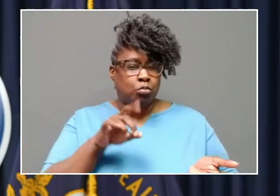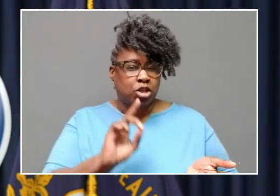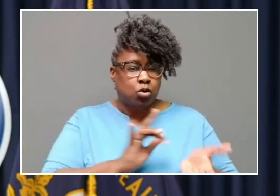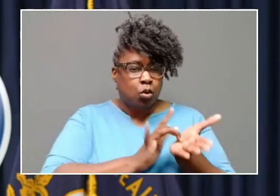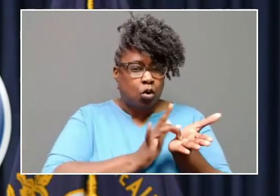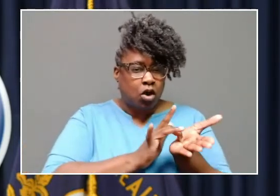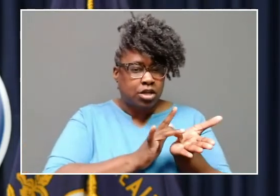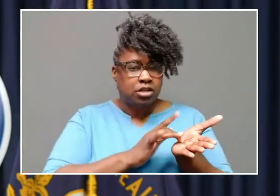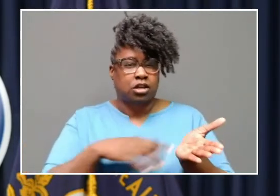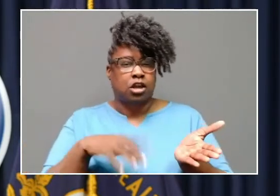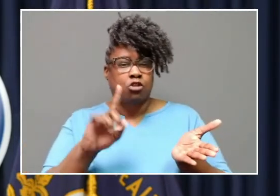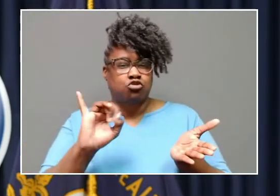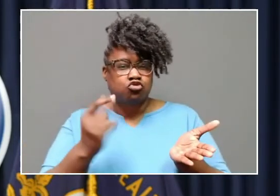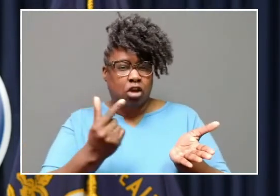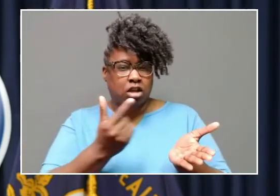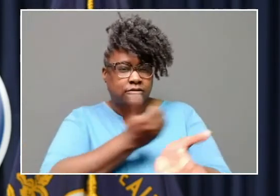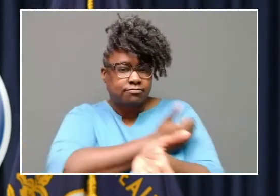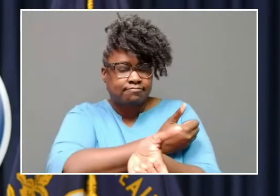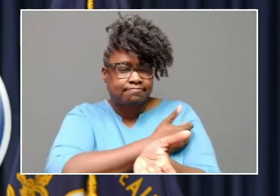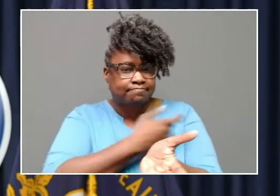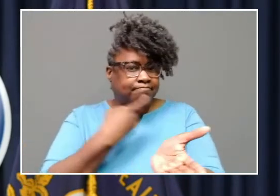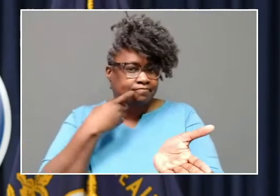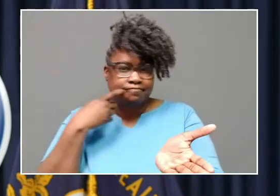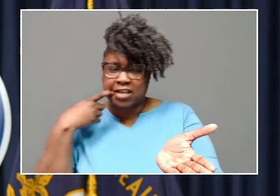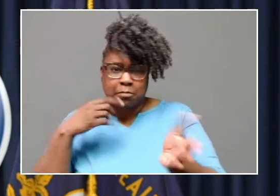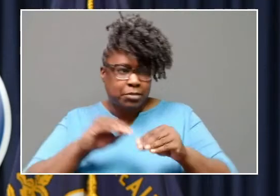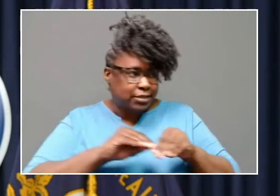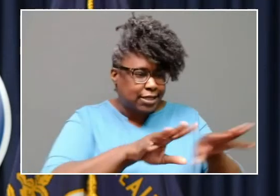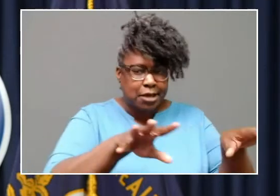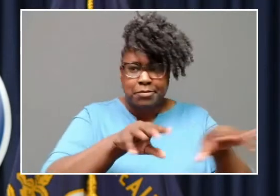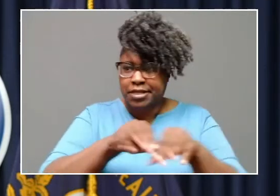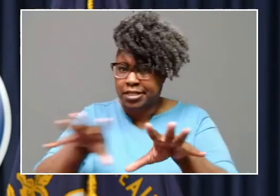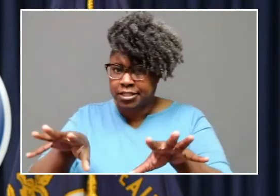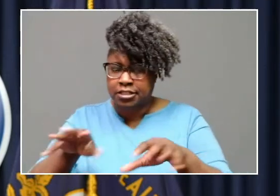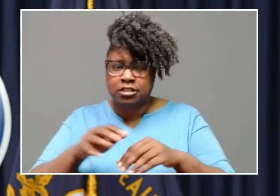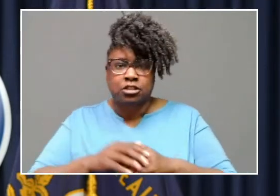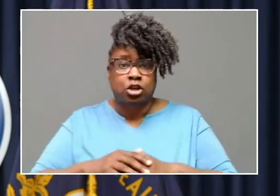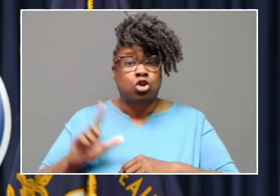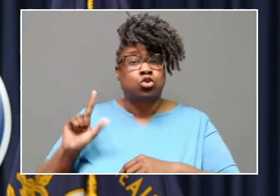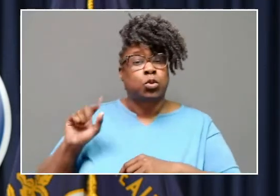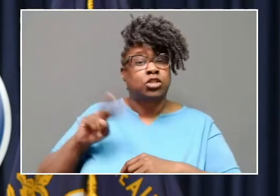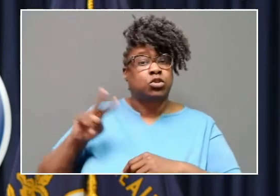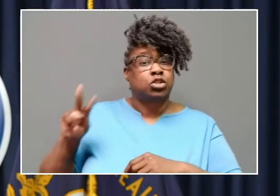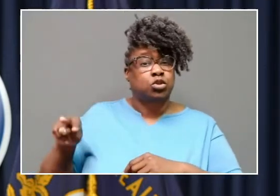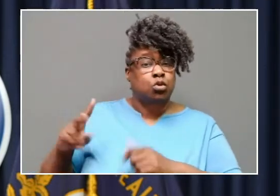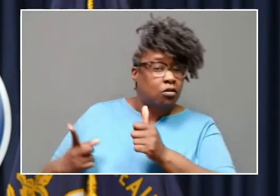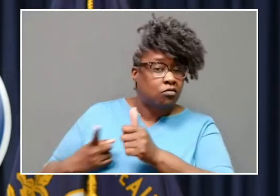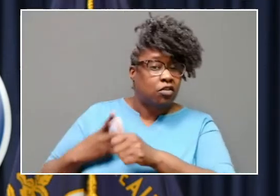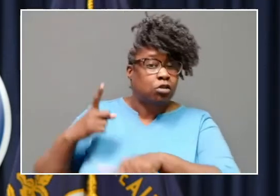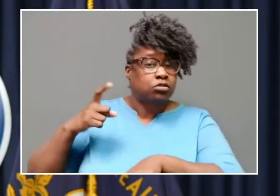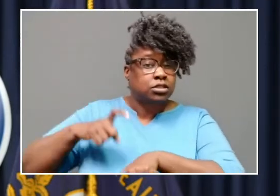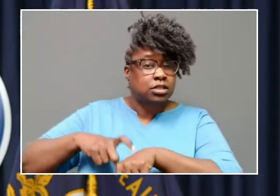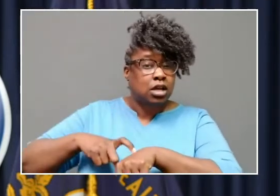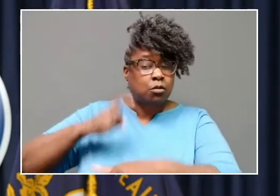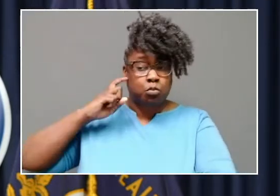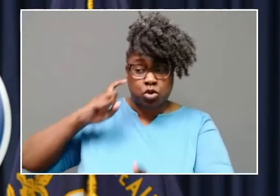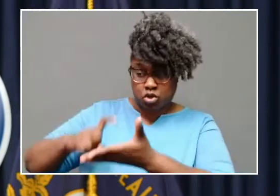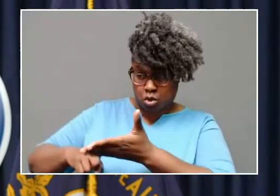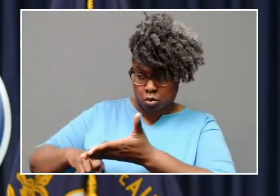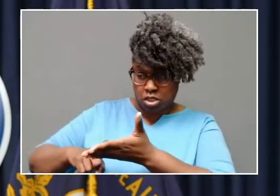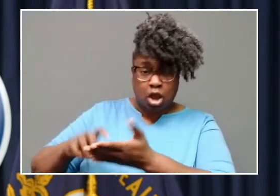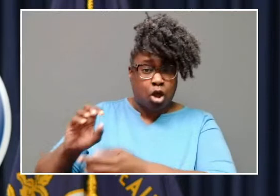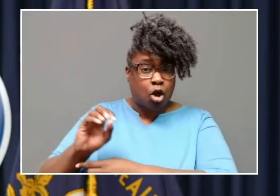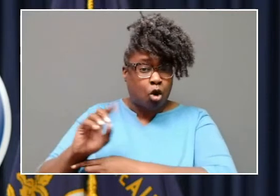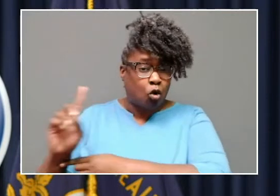in 2022, for the first time in 4 years, we saw a decrease in overdose deaths from the